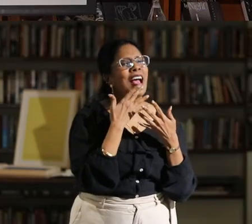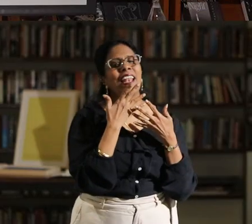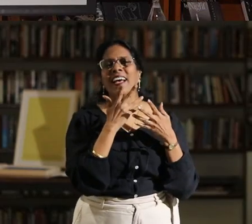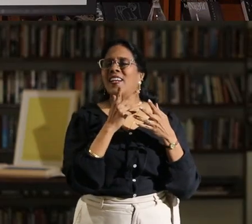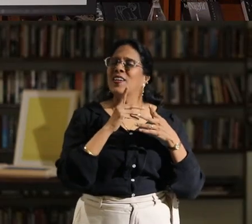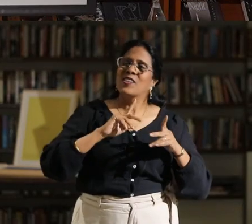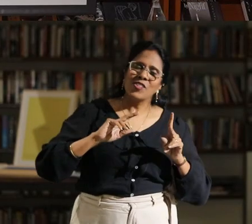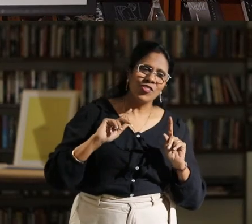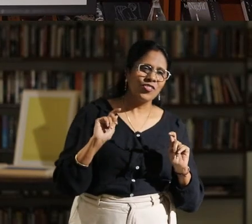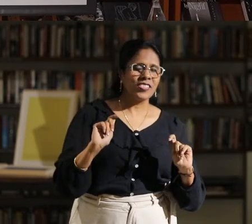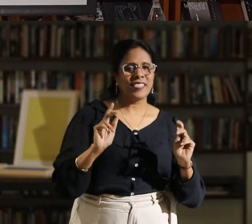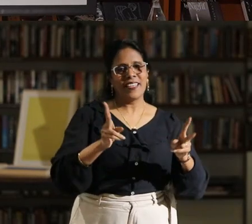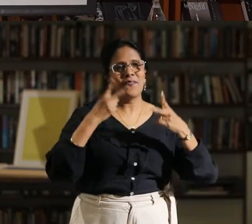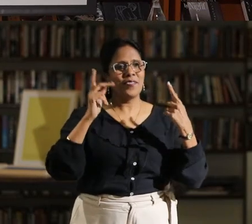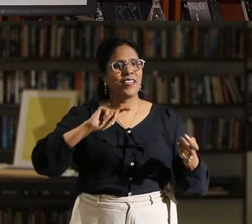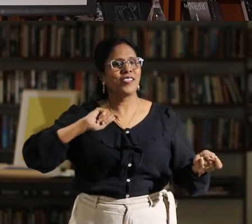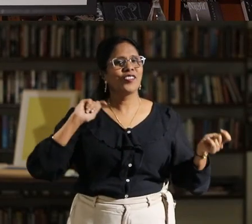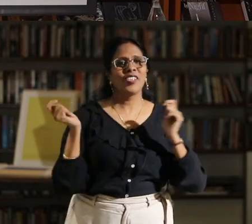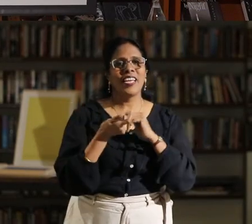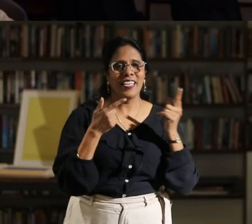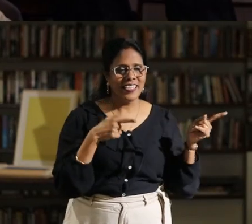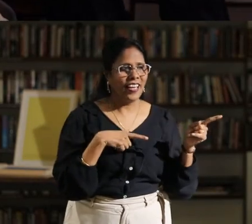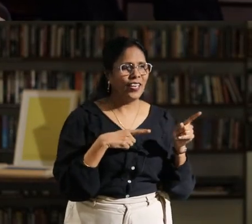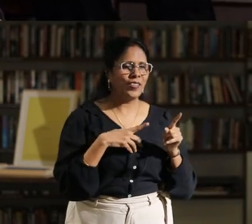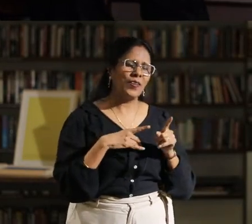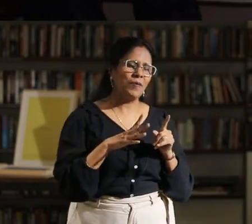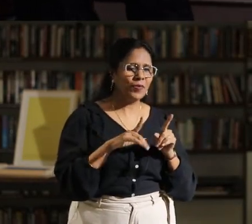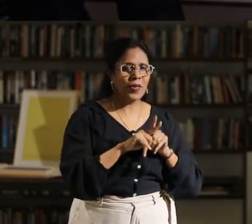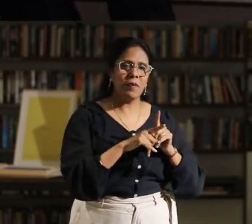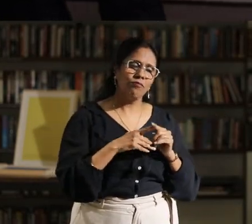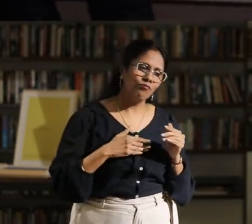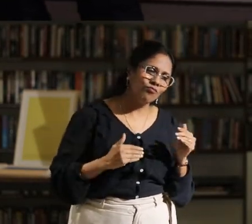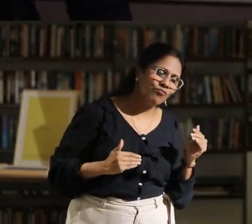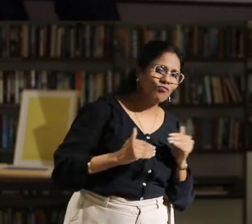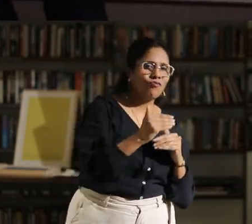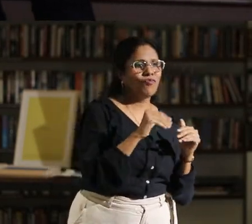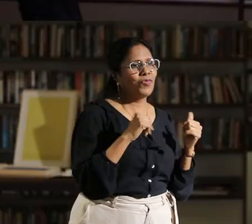boundaries. Anyway, so